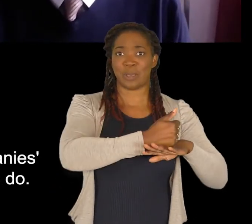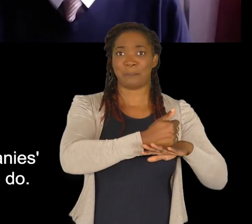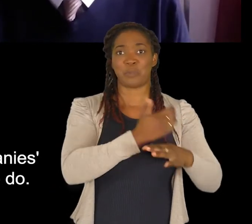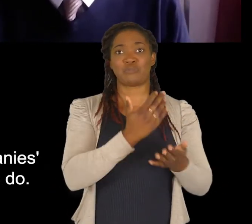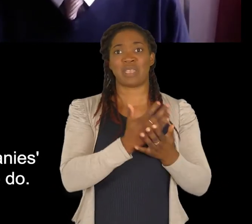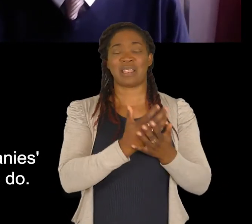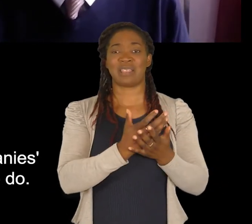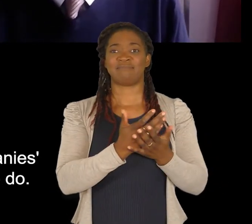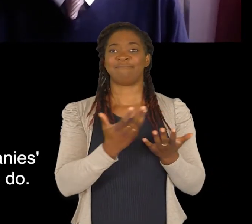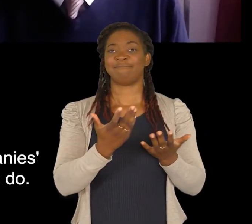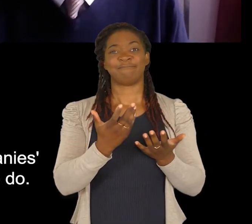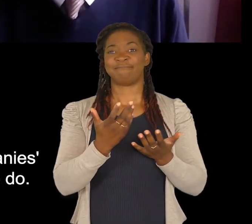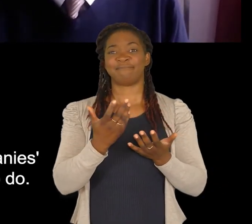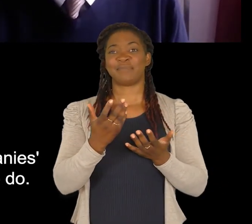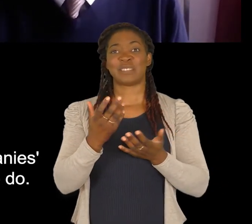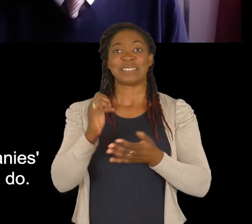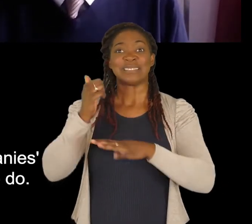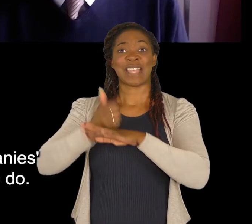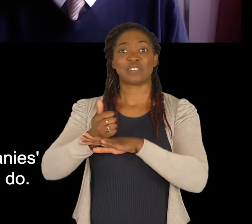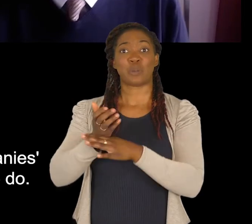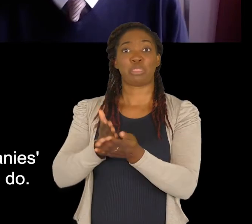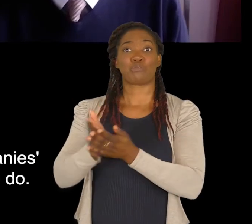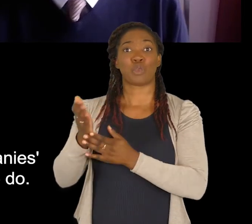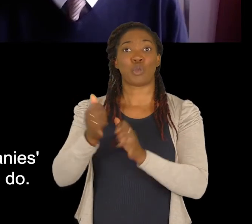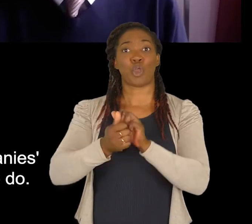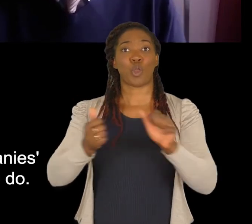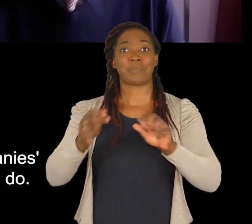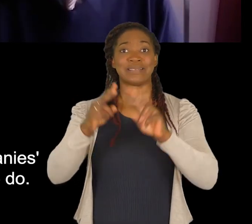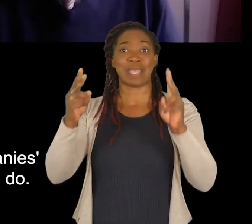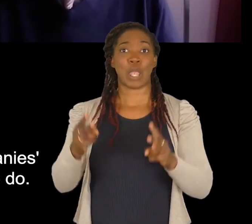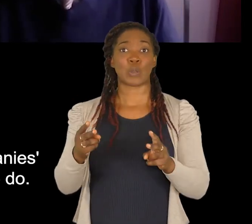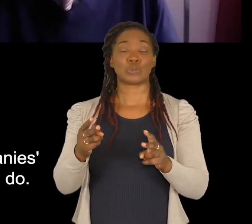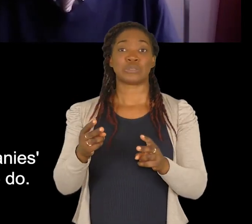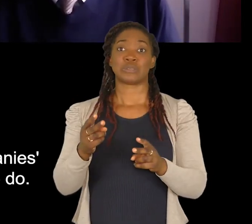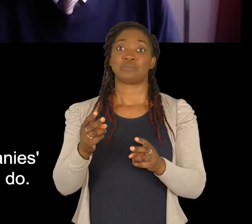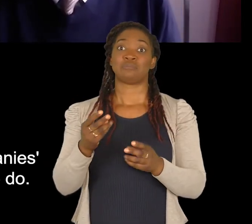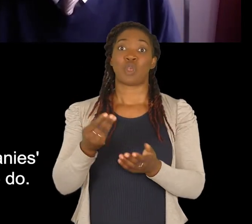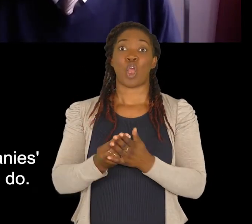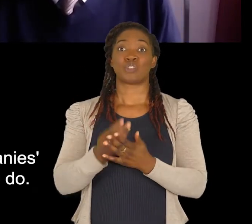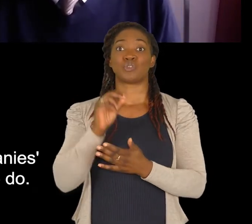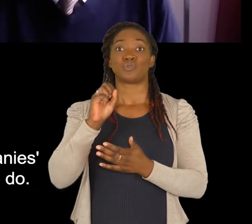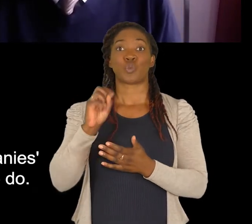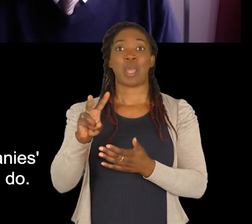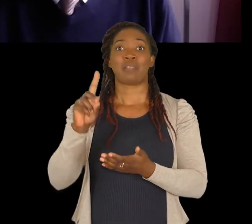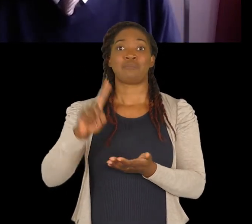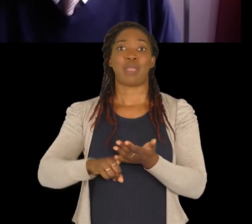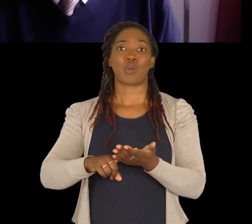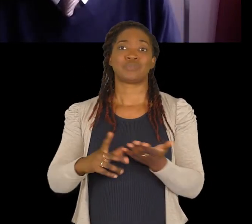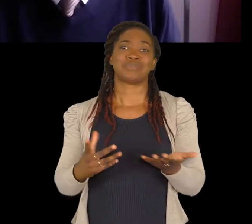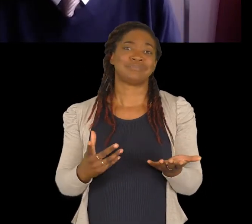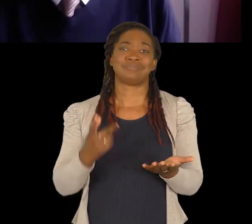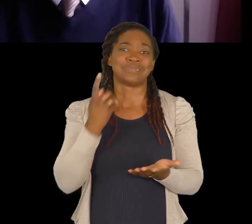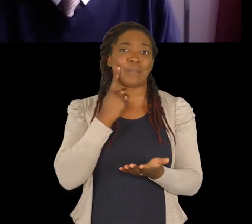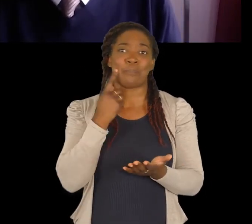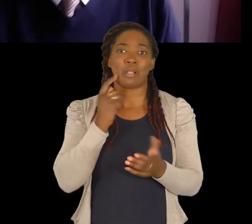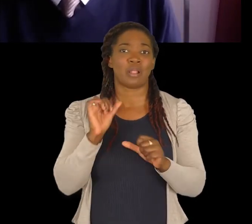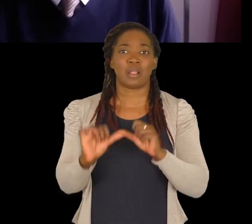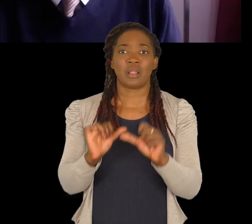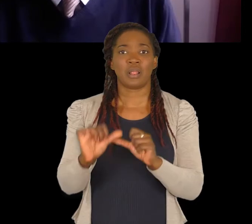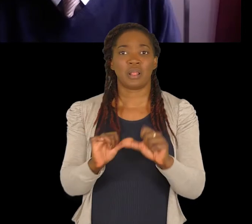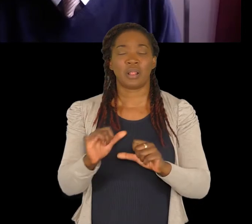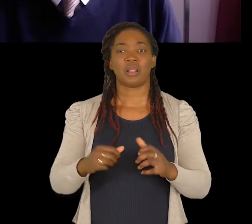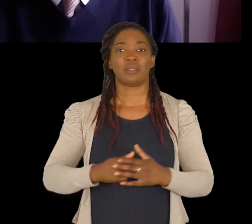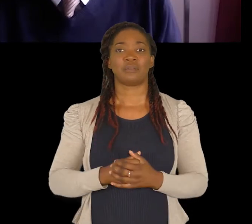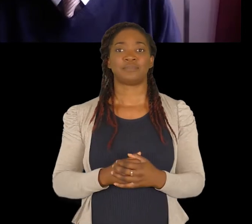actually costs £12 to set up a company at Companies House, right? Some of these things can be very simple to do.